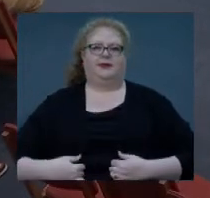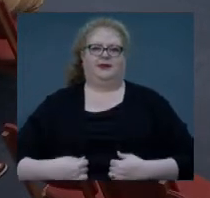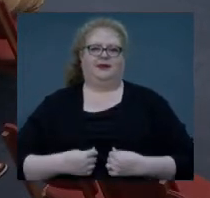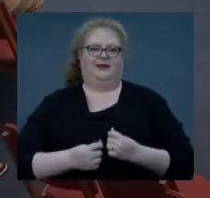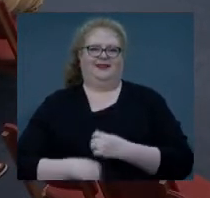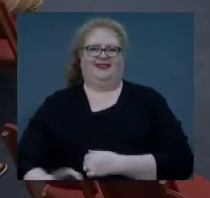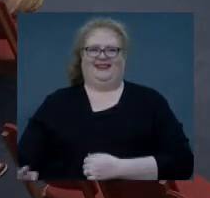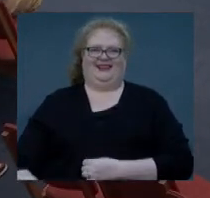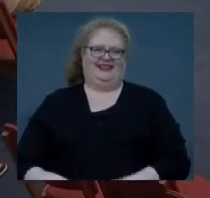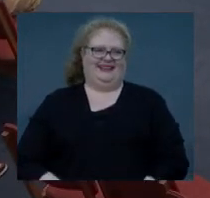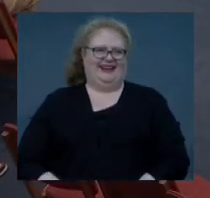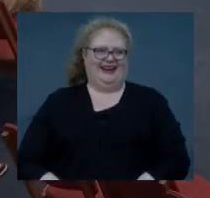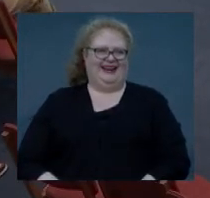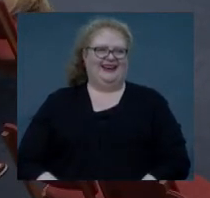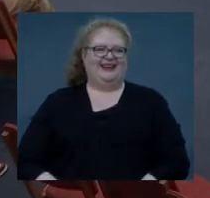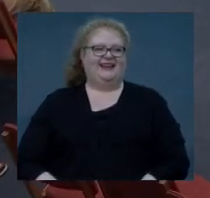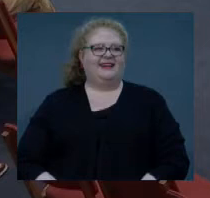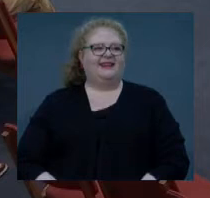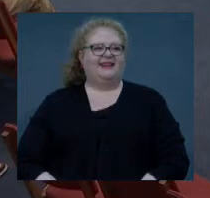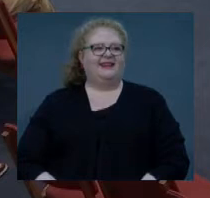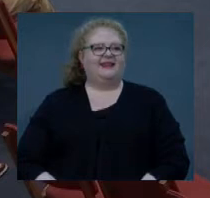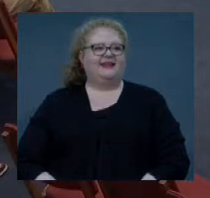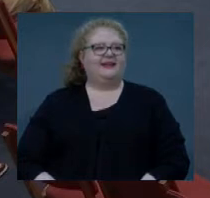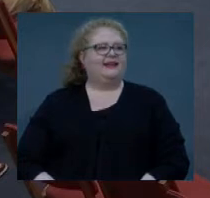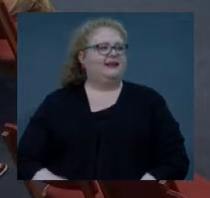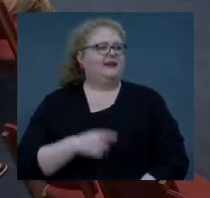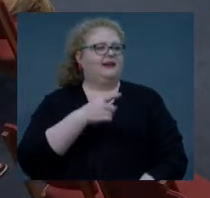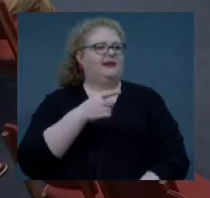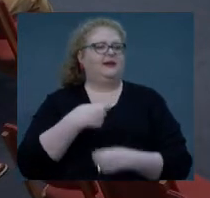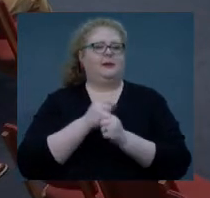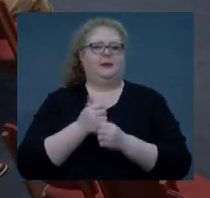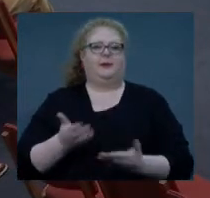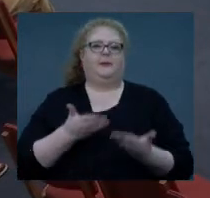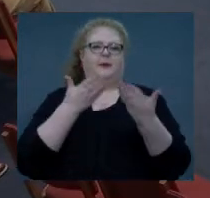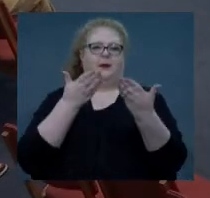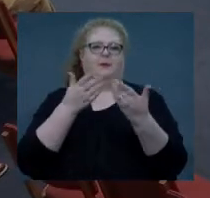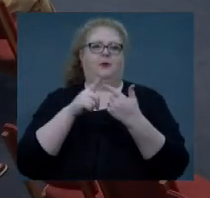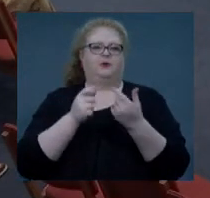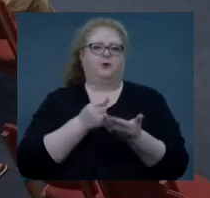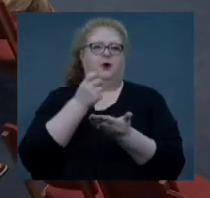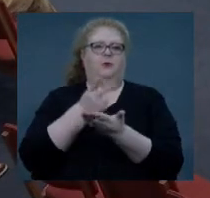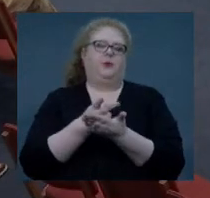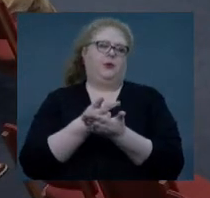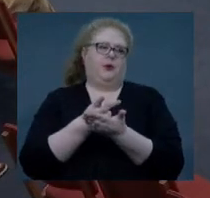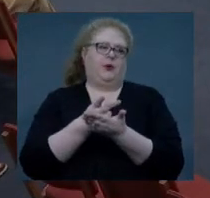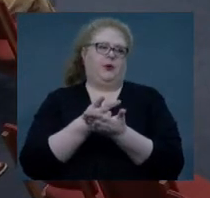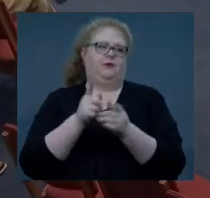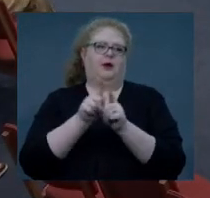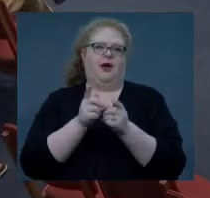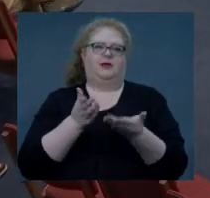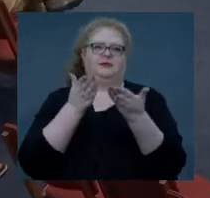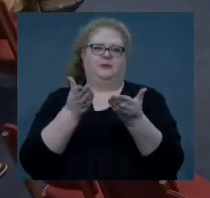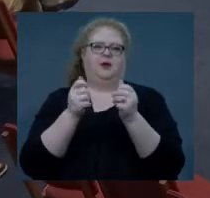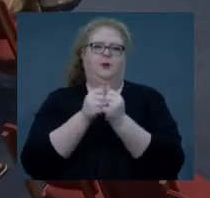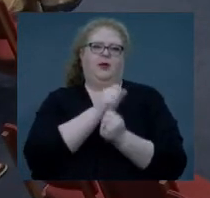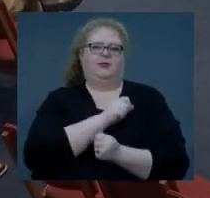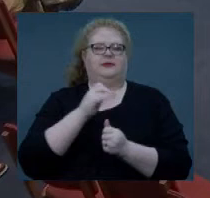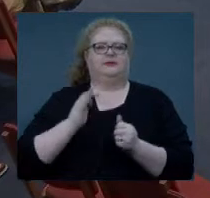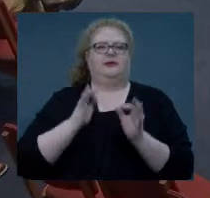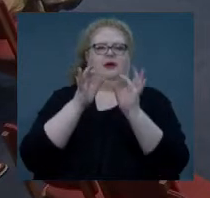If not, a motion would be in order. Mr. Chairman, I make a motion we approve as submitted with staff comments.